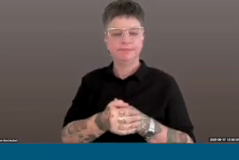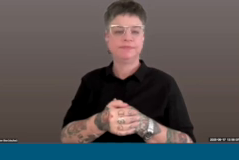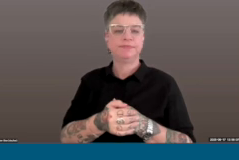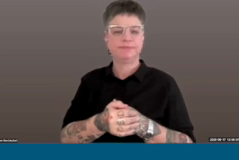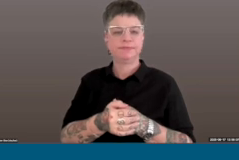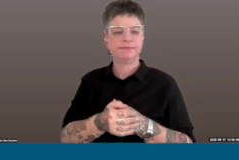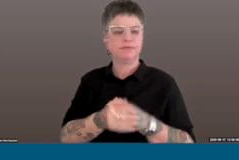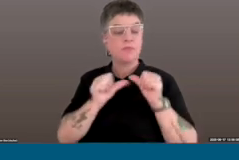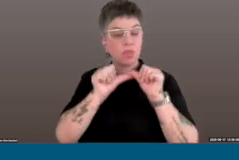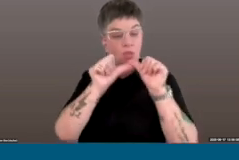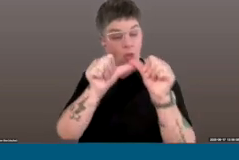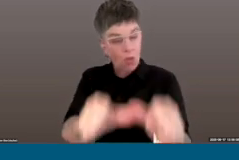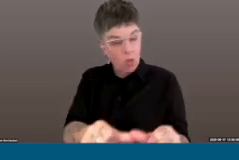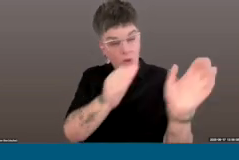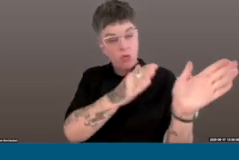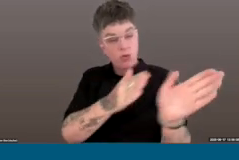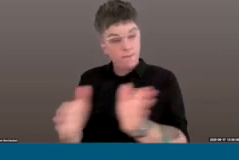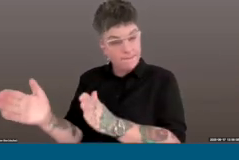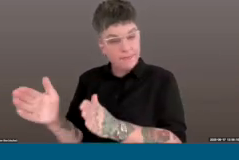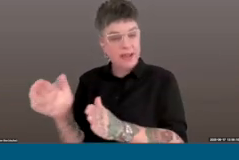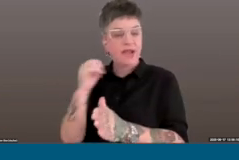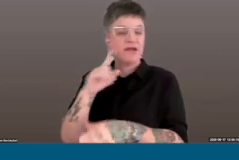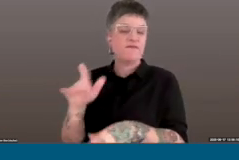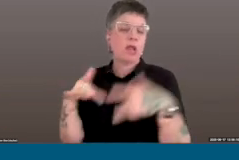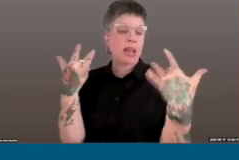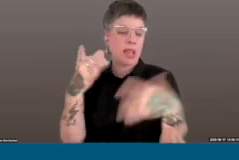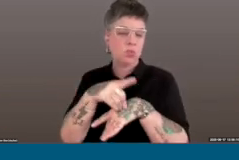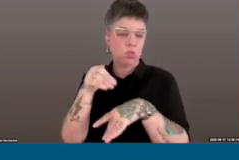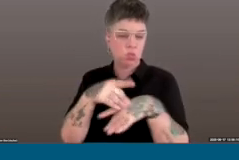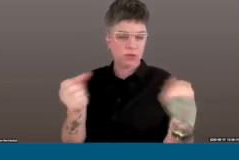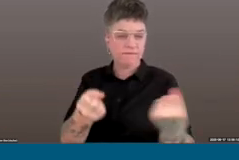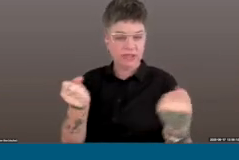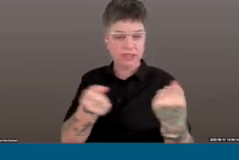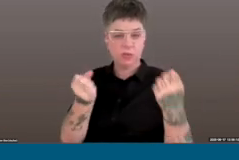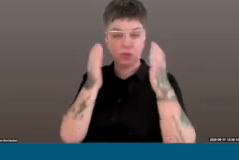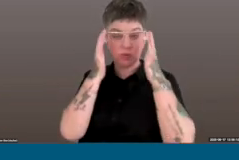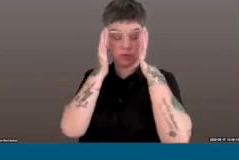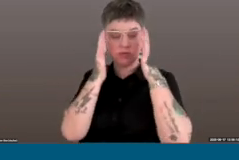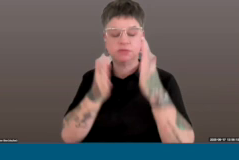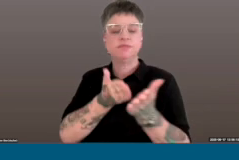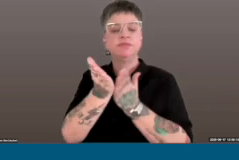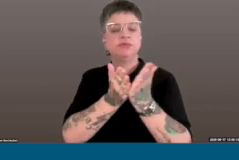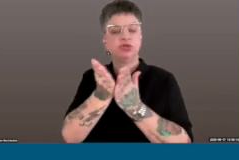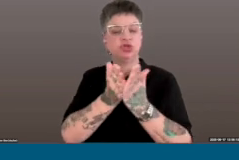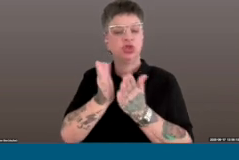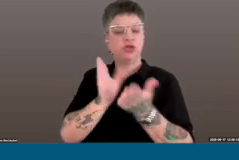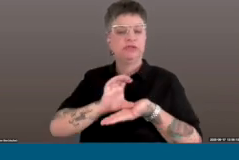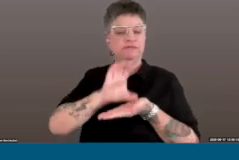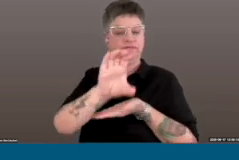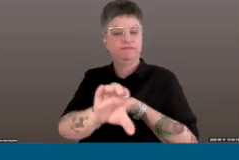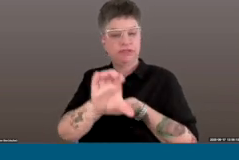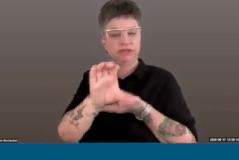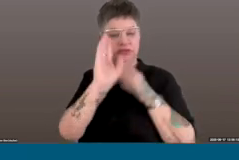So the long-term plan for light-duty vehicles and clean mobility projects serves as CARB's long-term investment strategy for this portfolio of